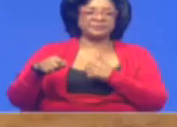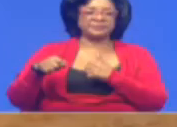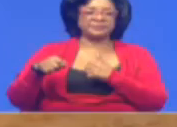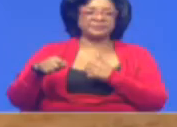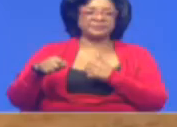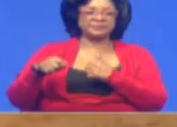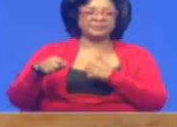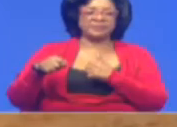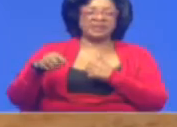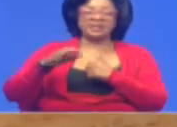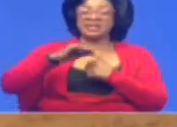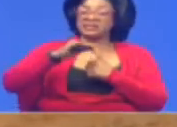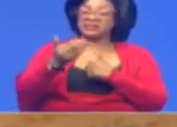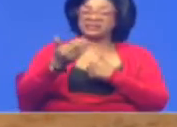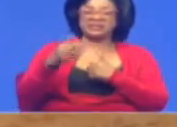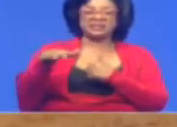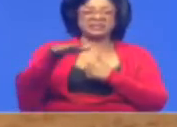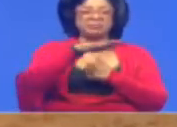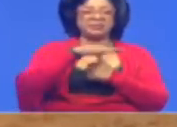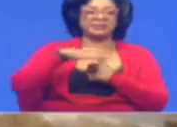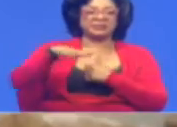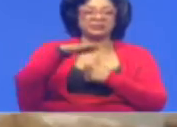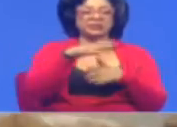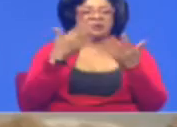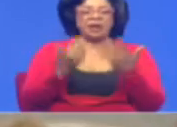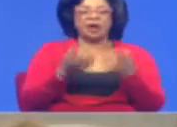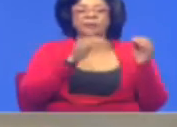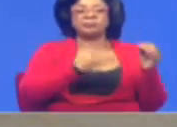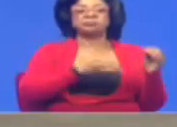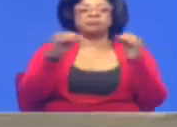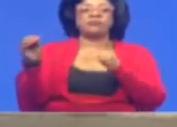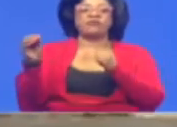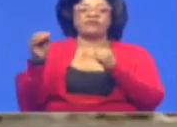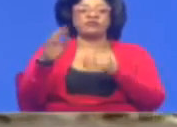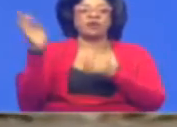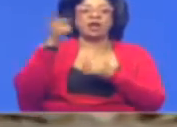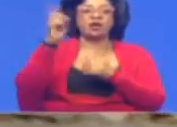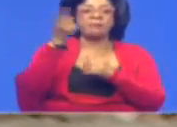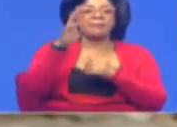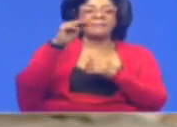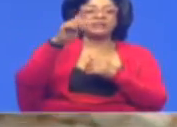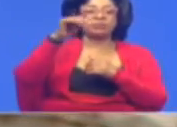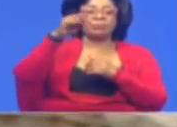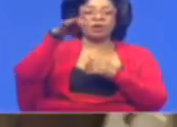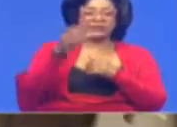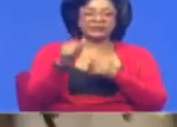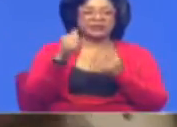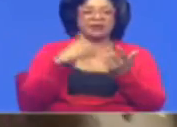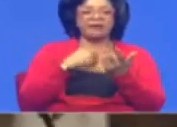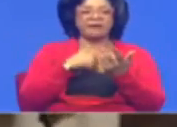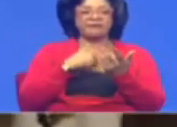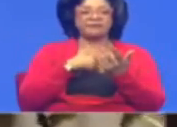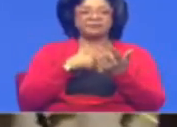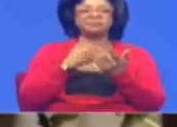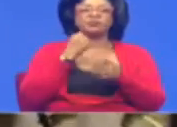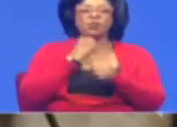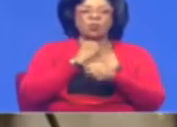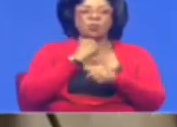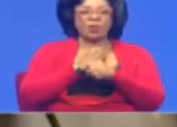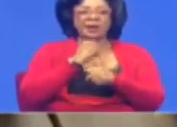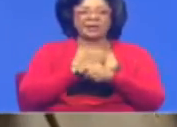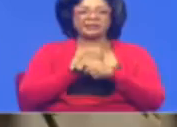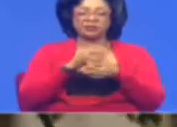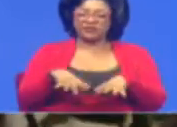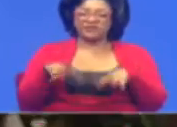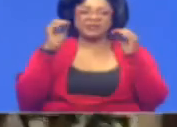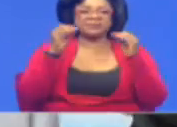cemetery's operations have now been transferred to the Nairobi Metropolitan Services, which now has the unenviable task of finding room to house